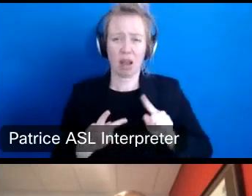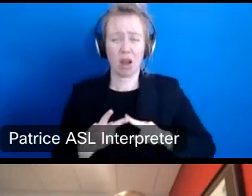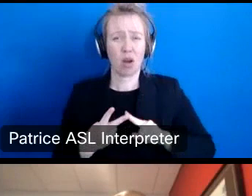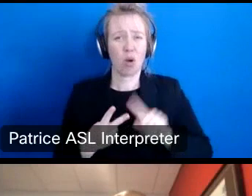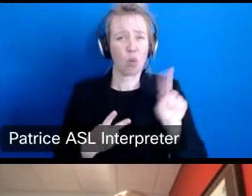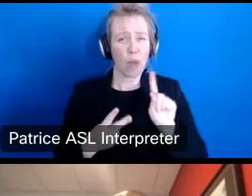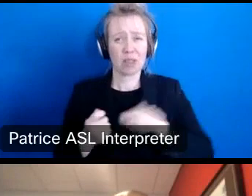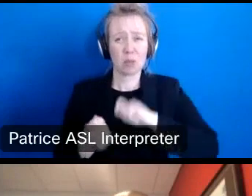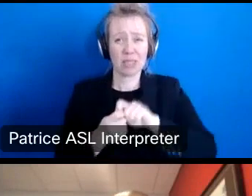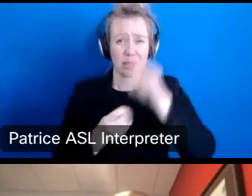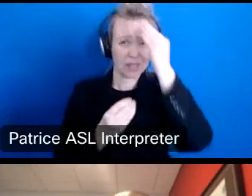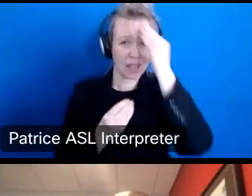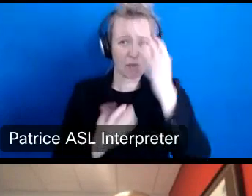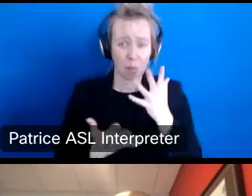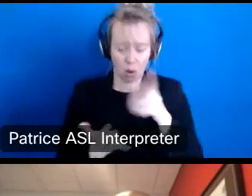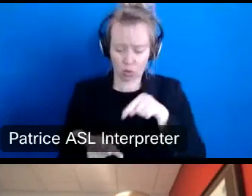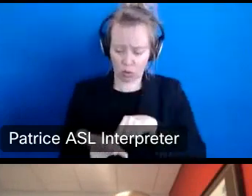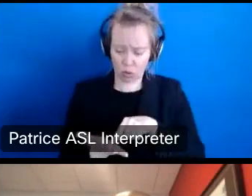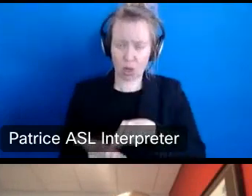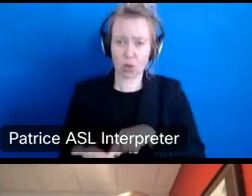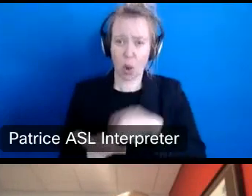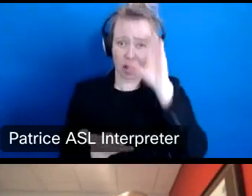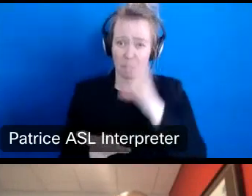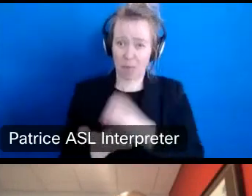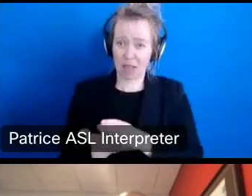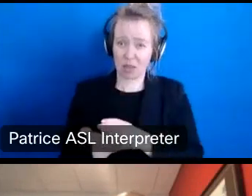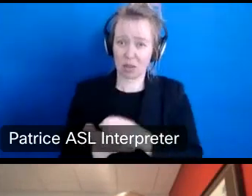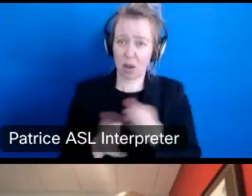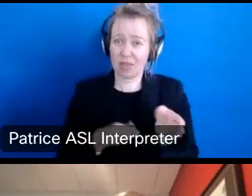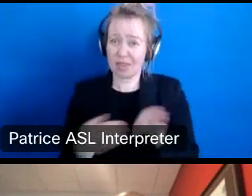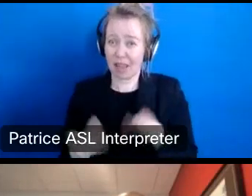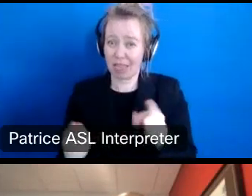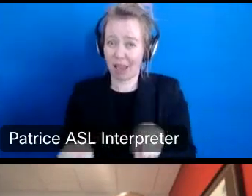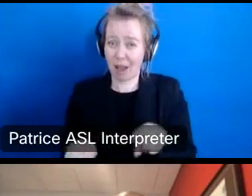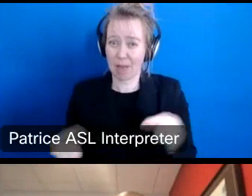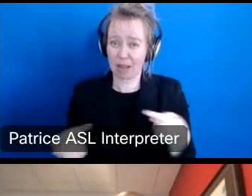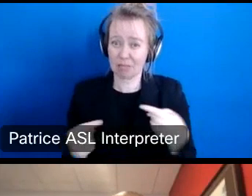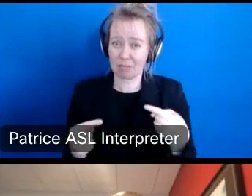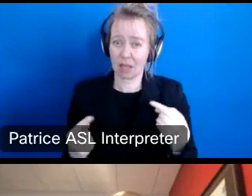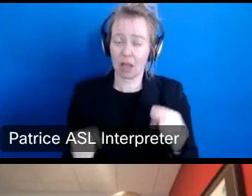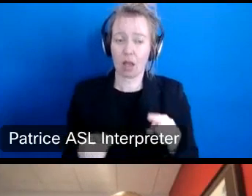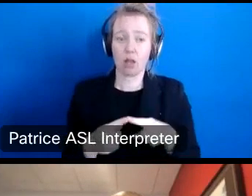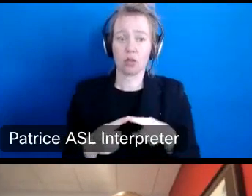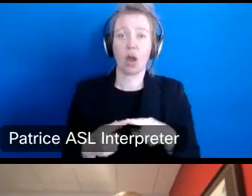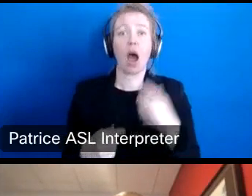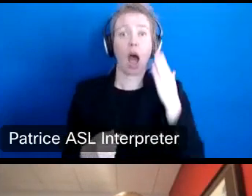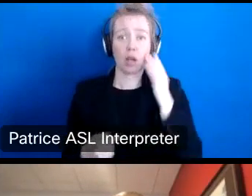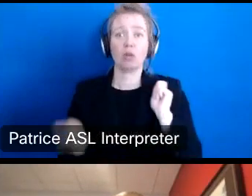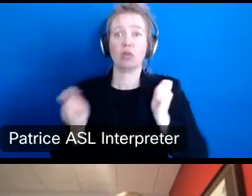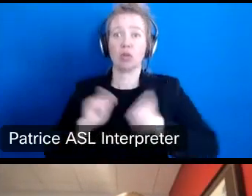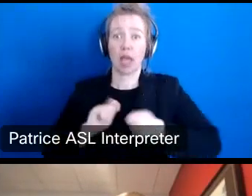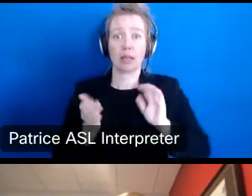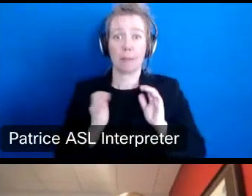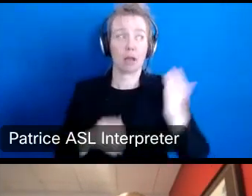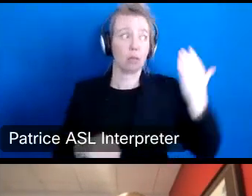the injuries and unfortunate fatalities are occurring. So we changed the model. I know it's a little bit different from what has happened in the